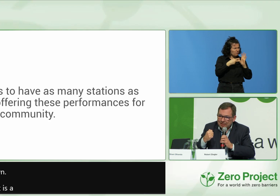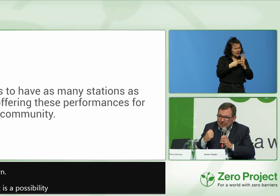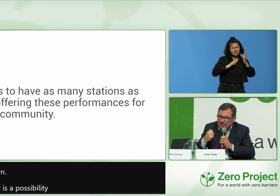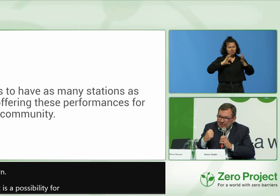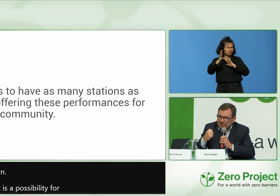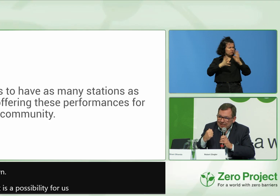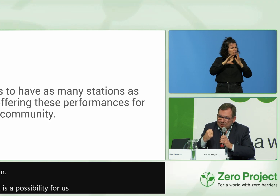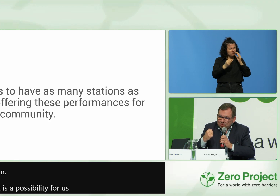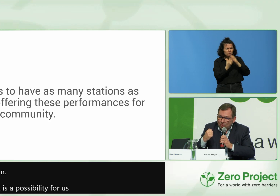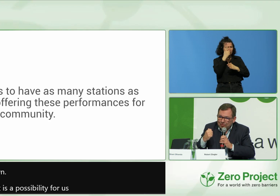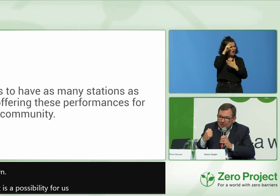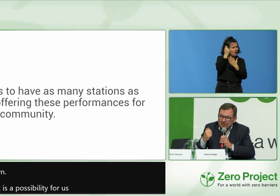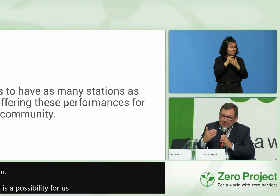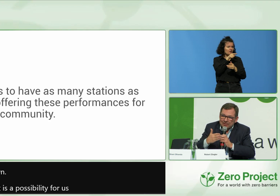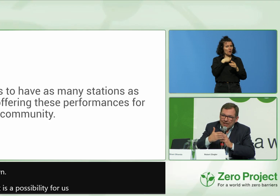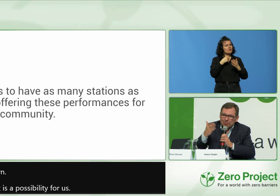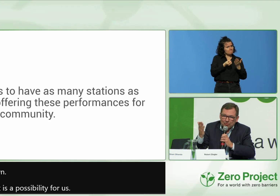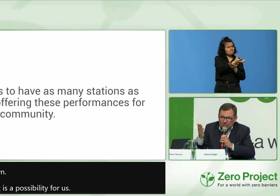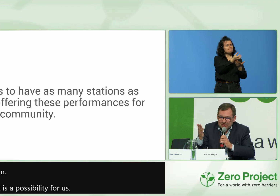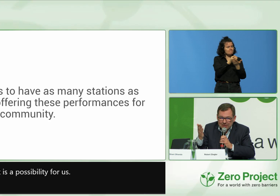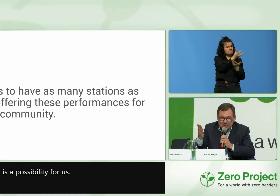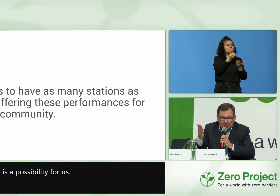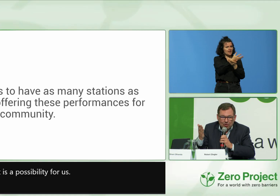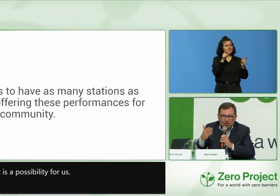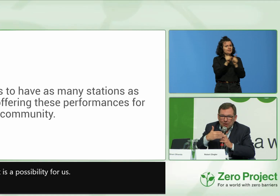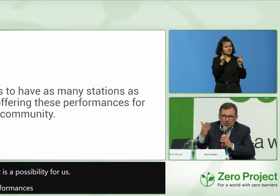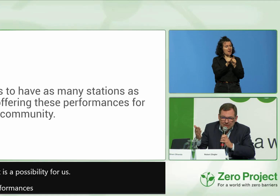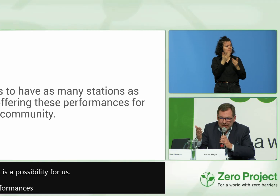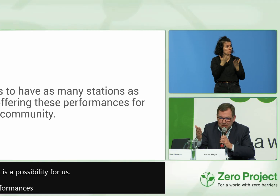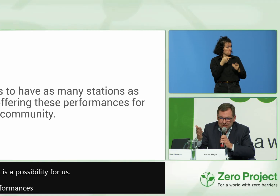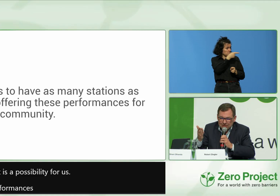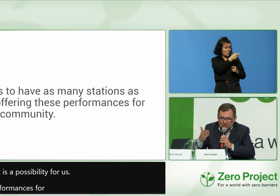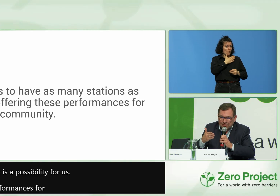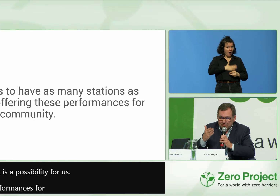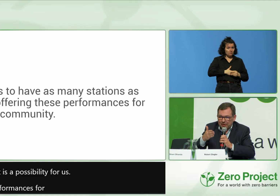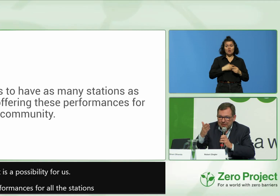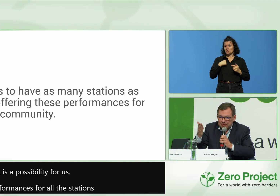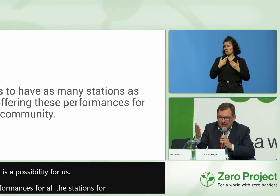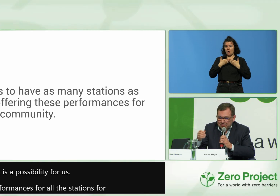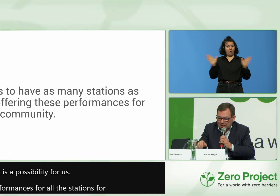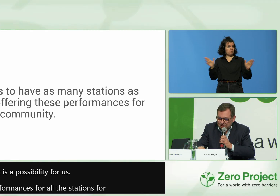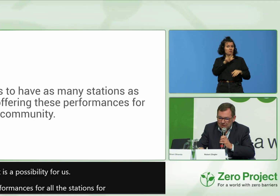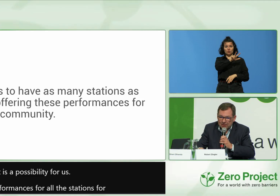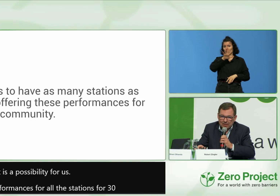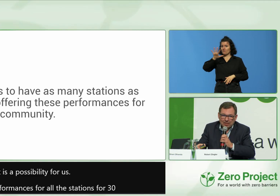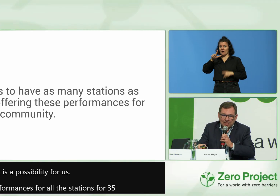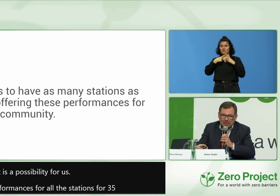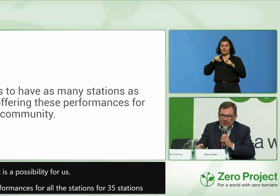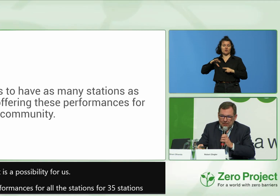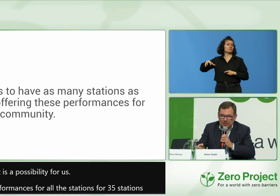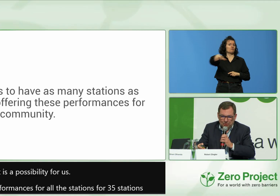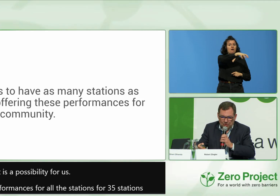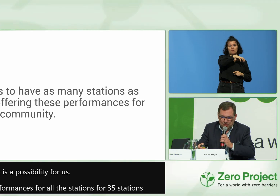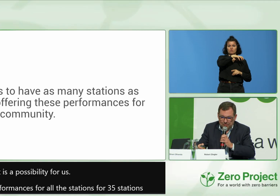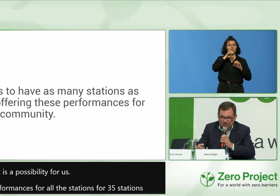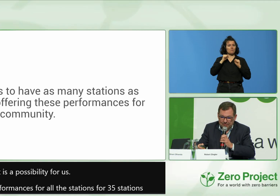us to offer design performances for all the stations, for 35 stations